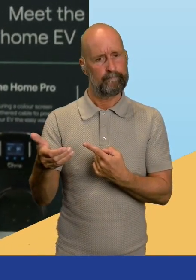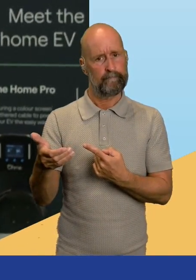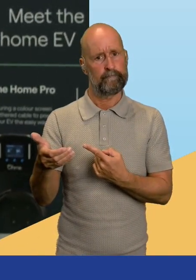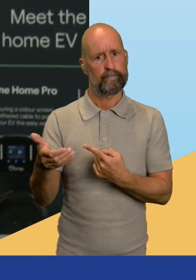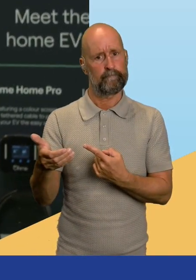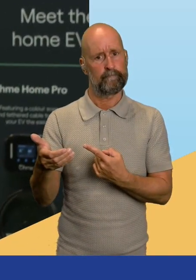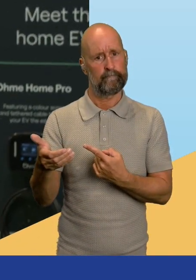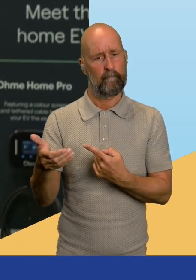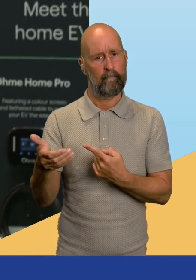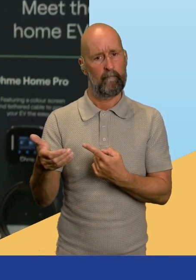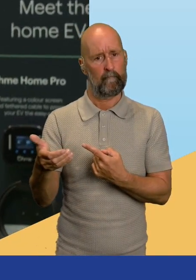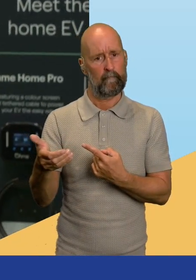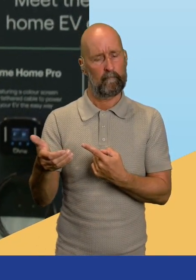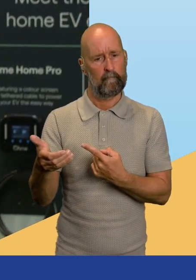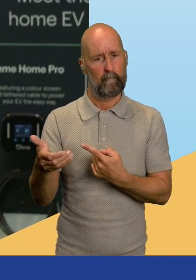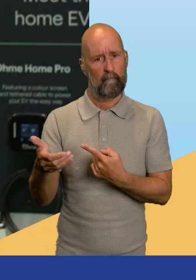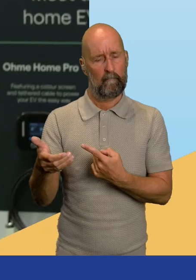Pretty self-explanatory.